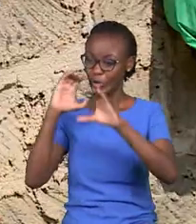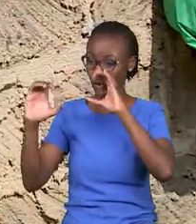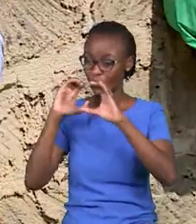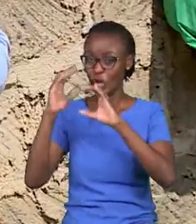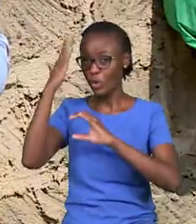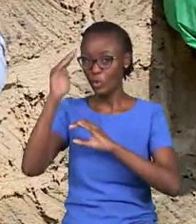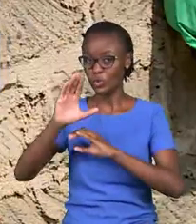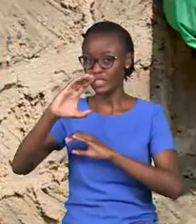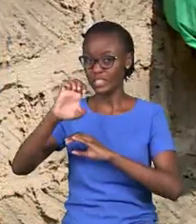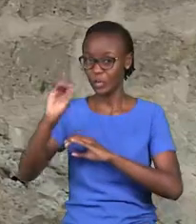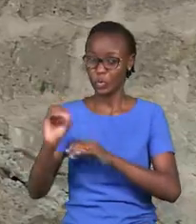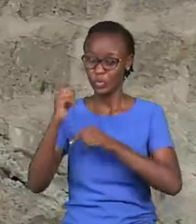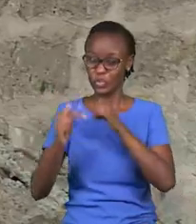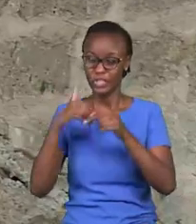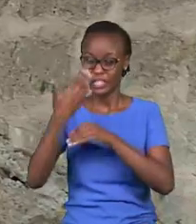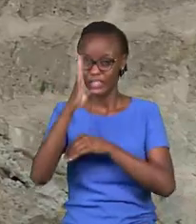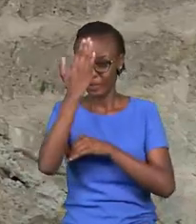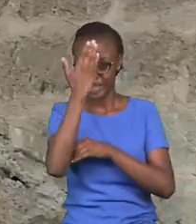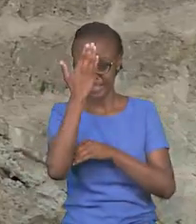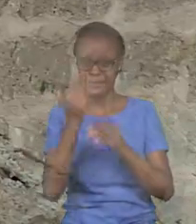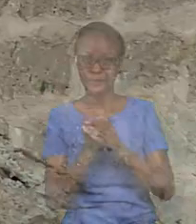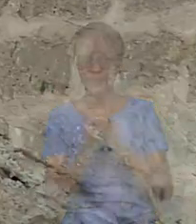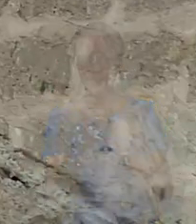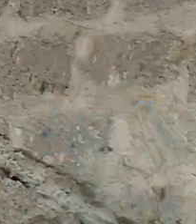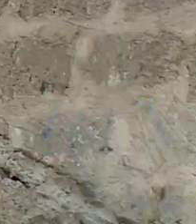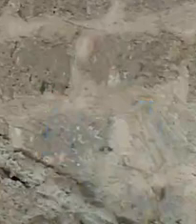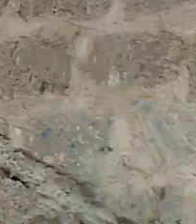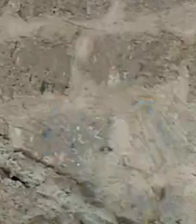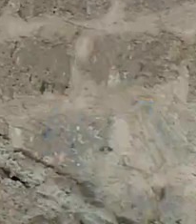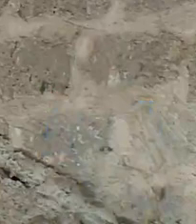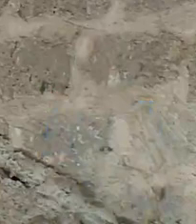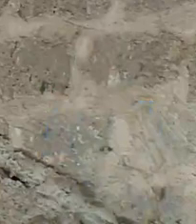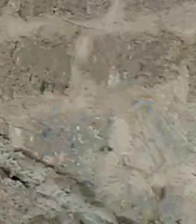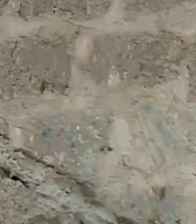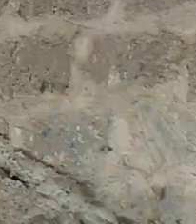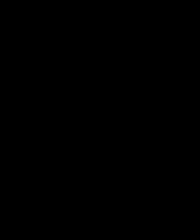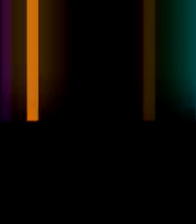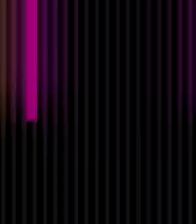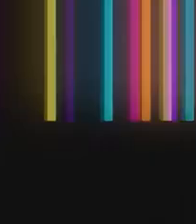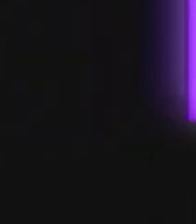continues next Monday. The conversation on Know Your CEO continues next Monday. See you then.